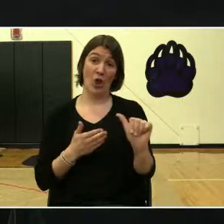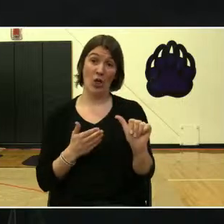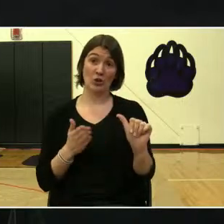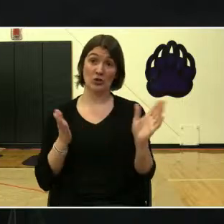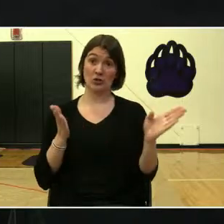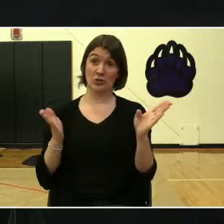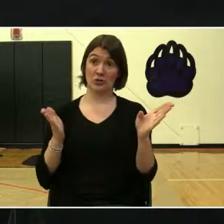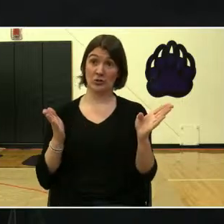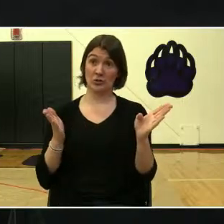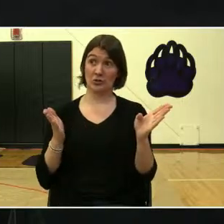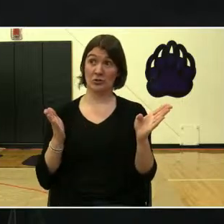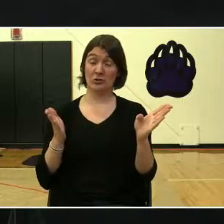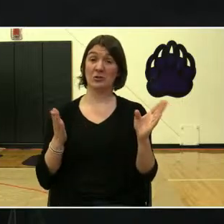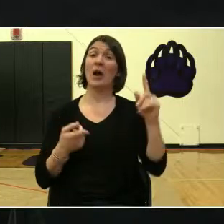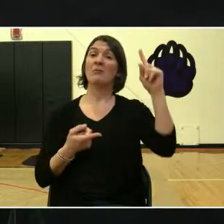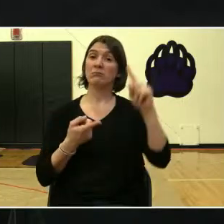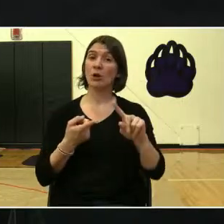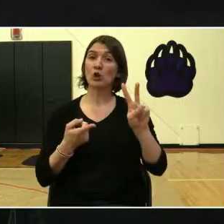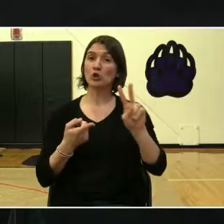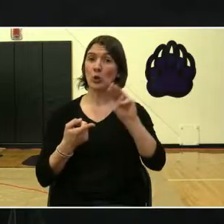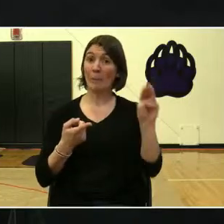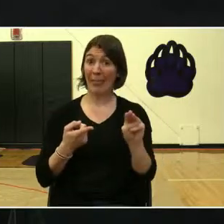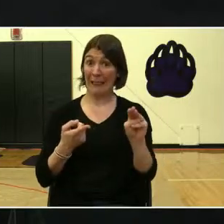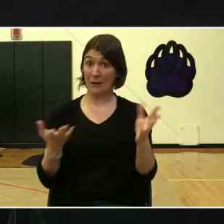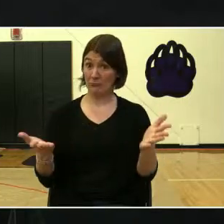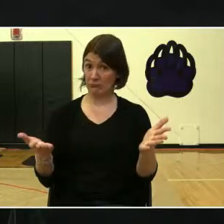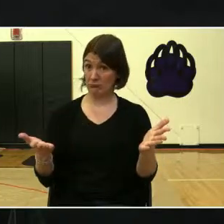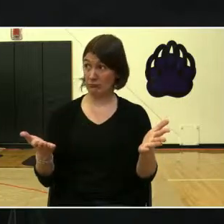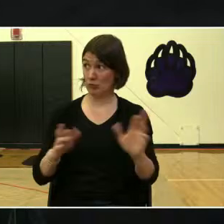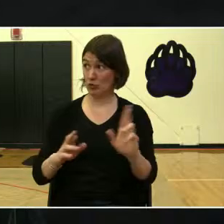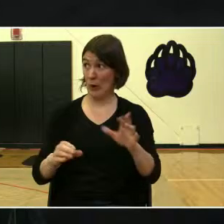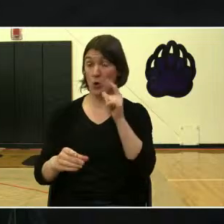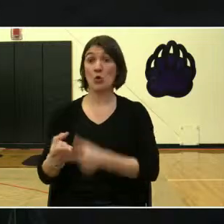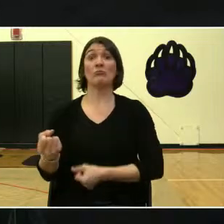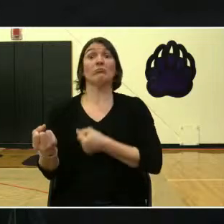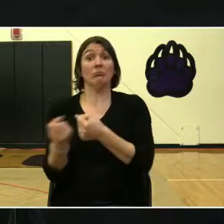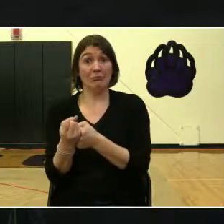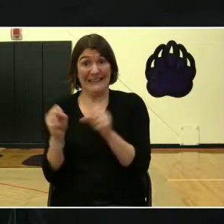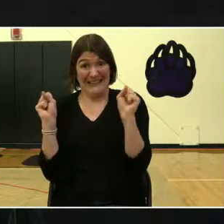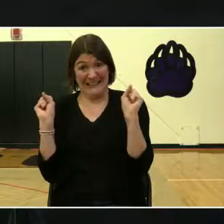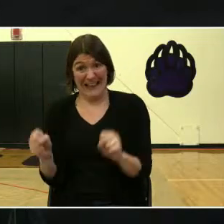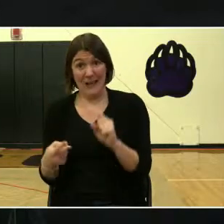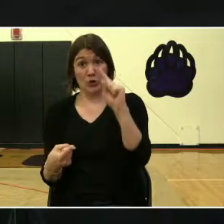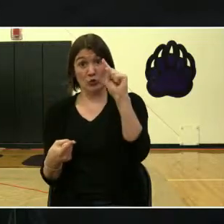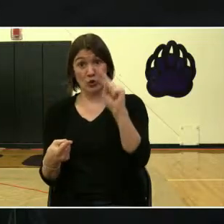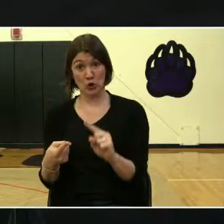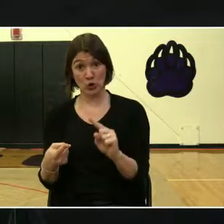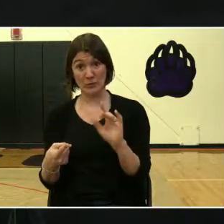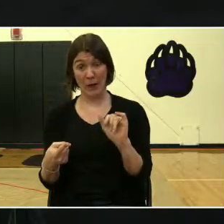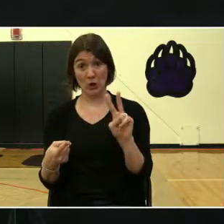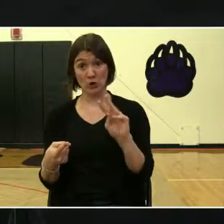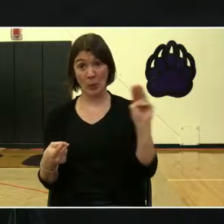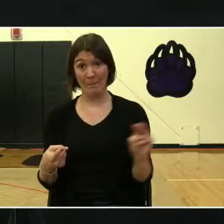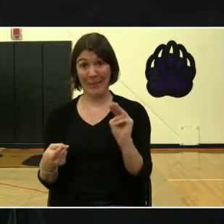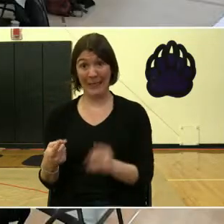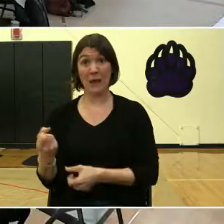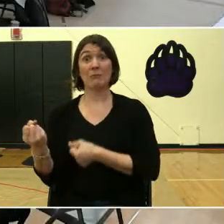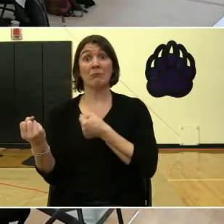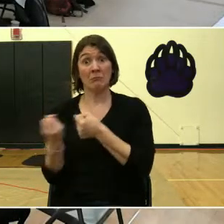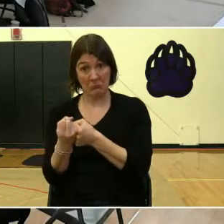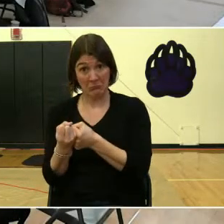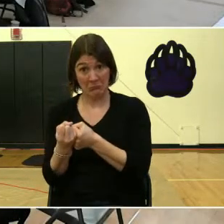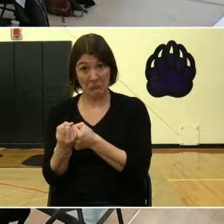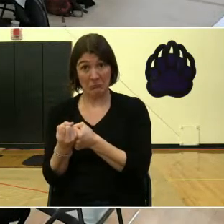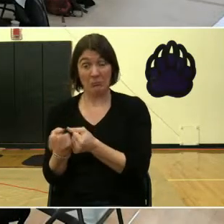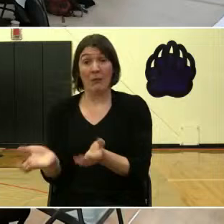5158 uh being a reduction in $2 million all those in favor of the oser amendment to cut the